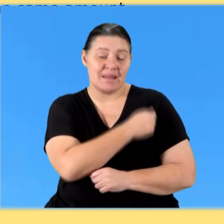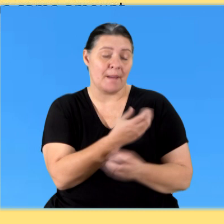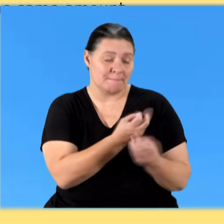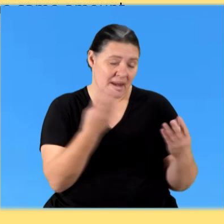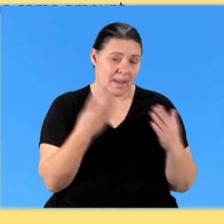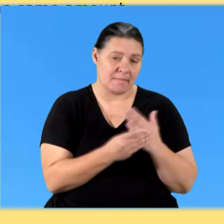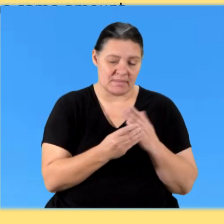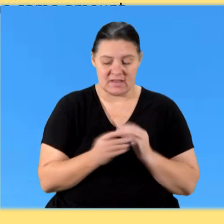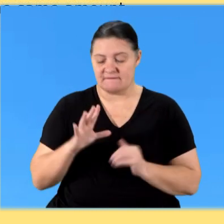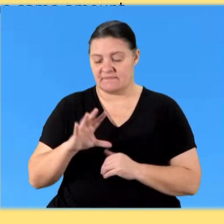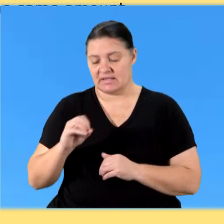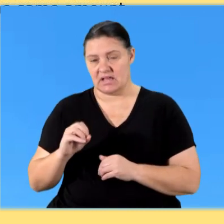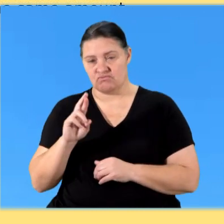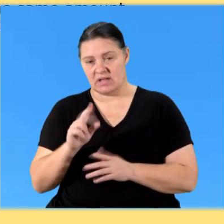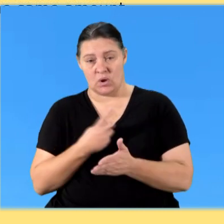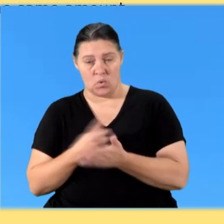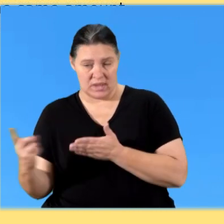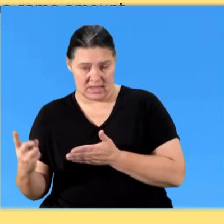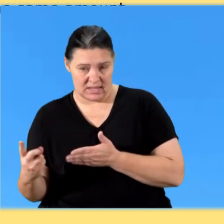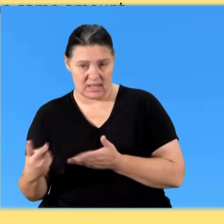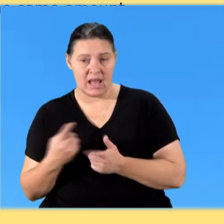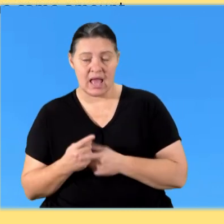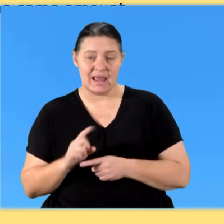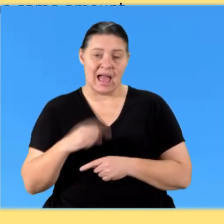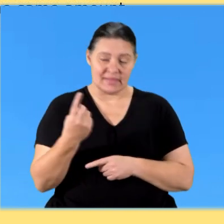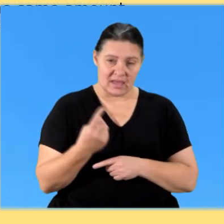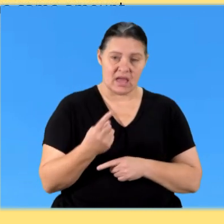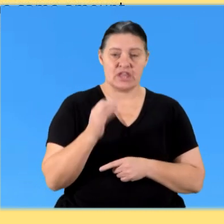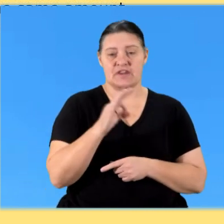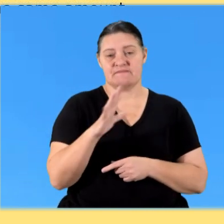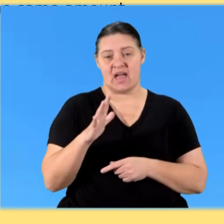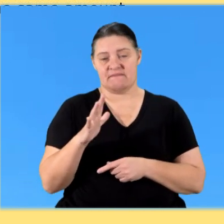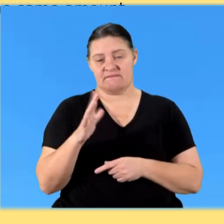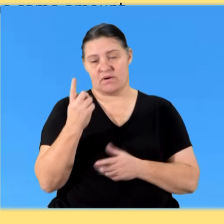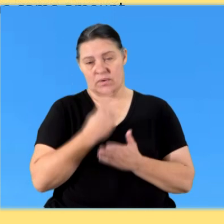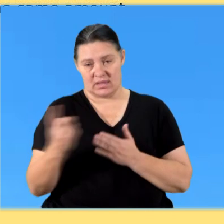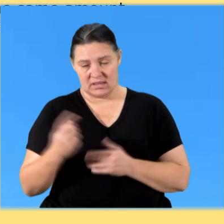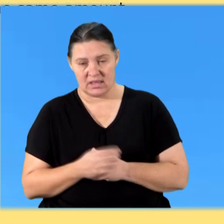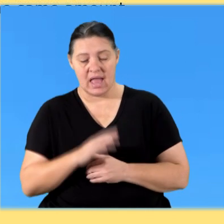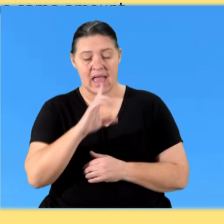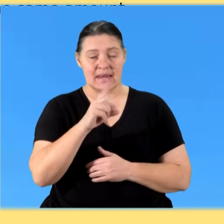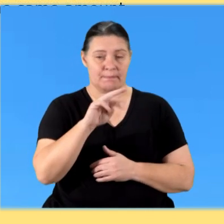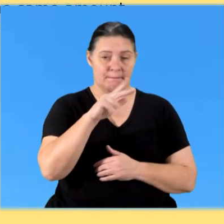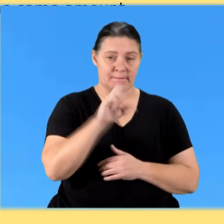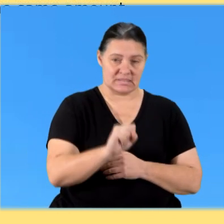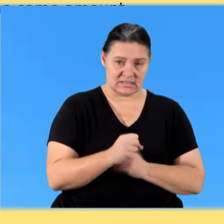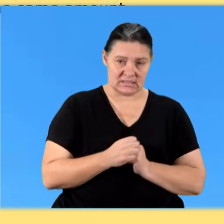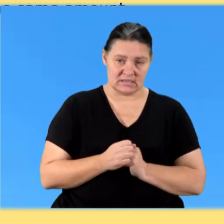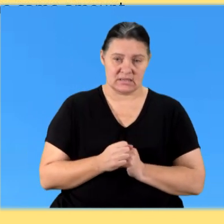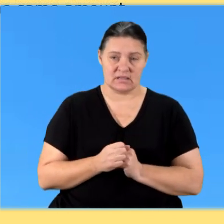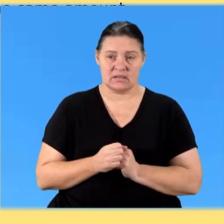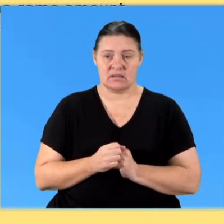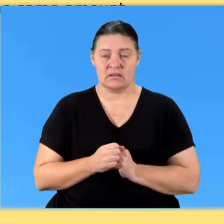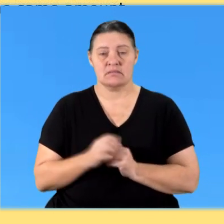Married members pay 50 rand per week and unmarried pay 35 rand per week. A. Adams and